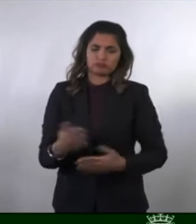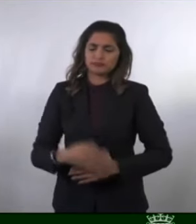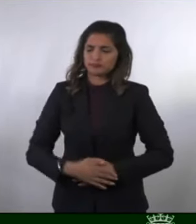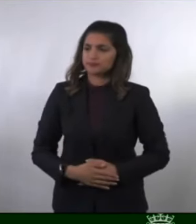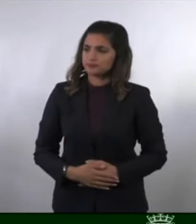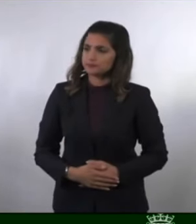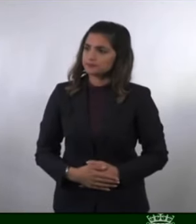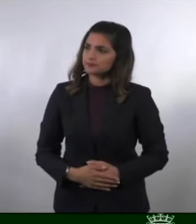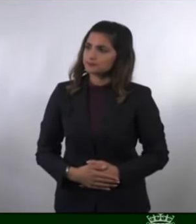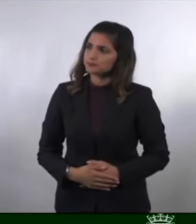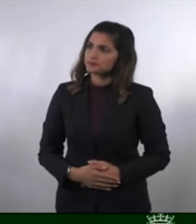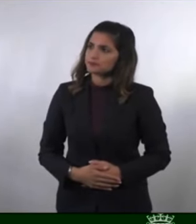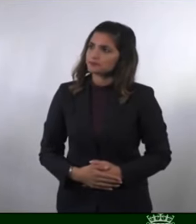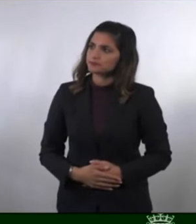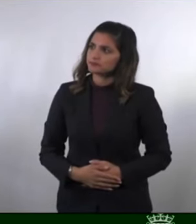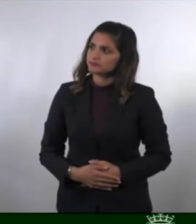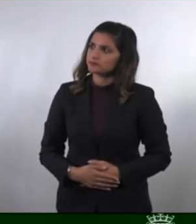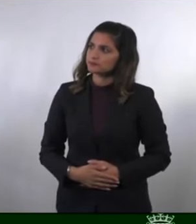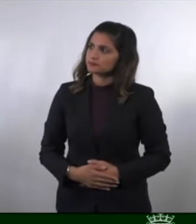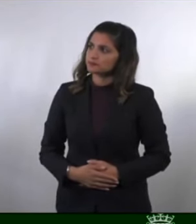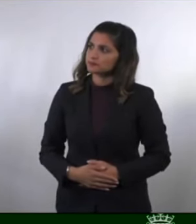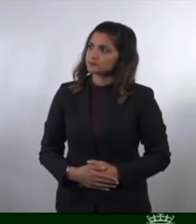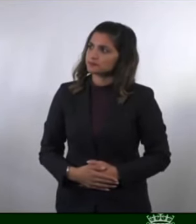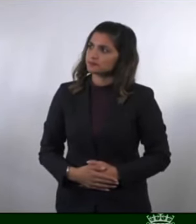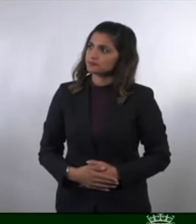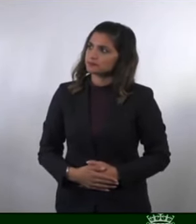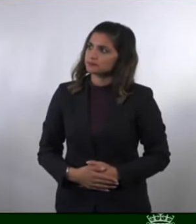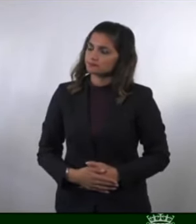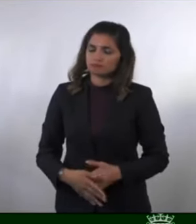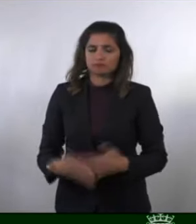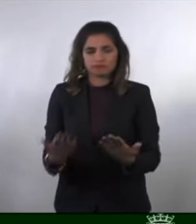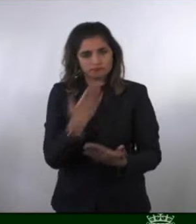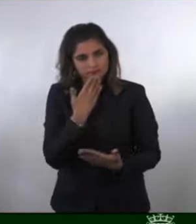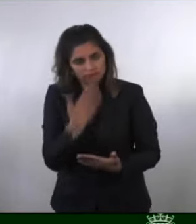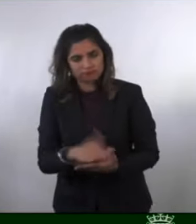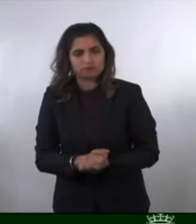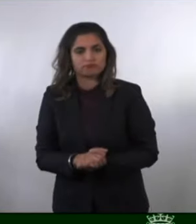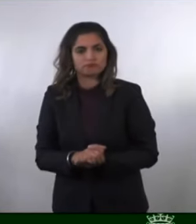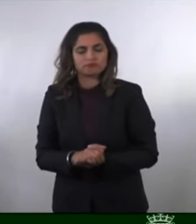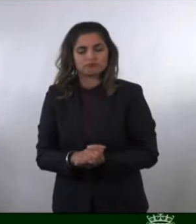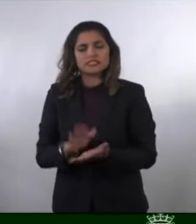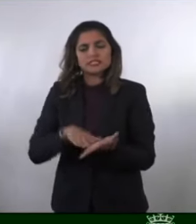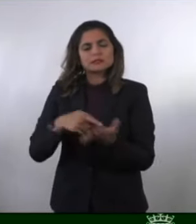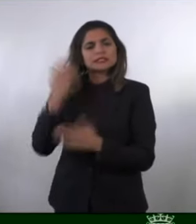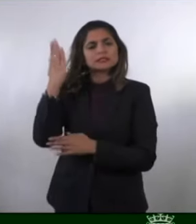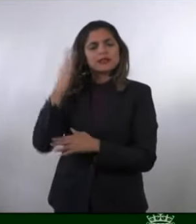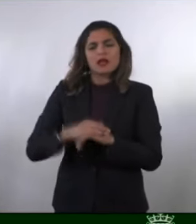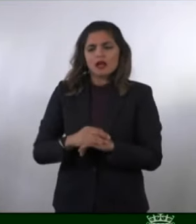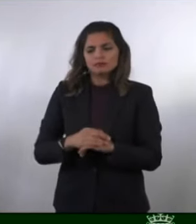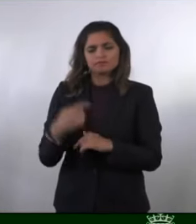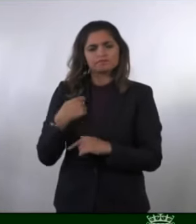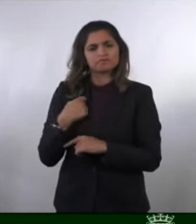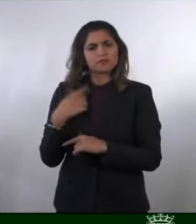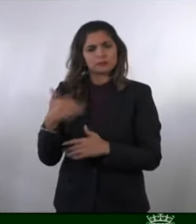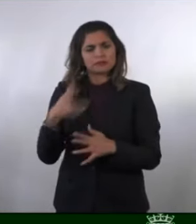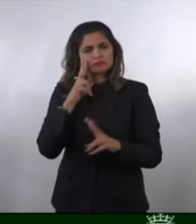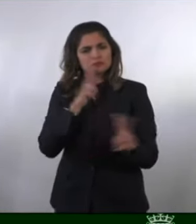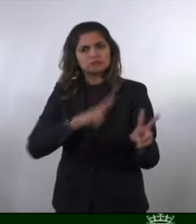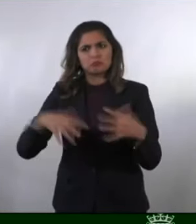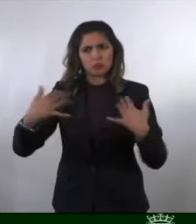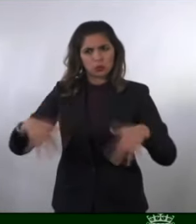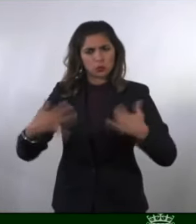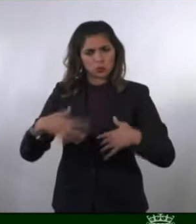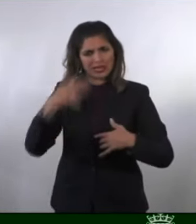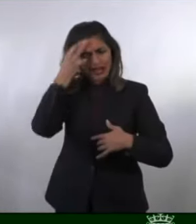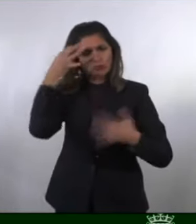Mr. Speaker, we've seen huge efforts across Stoke-on-Trent to get COVID rates down, and the City Council have done an excellent job at rolling out